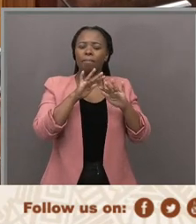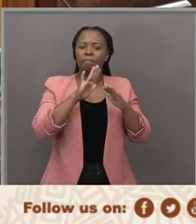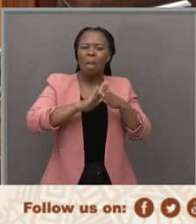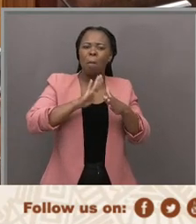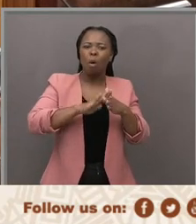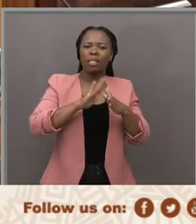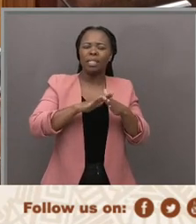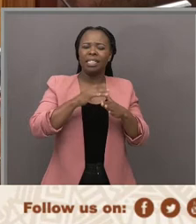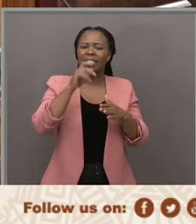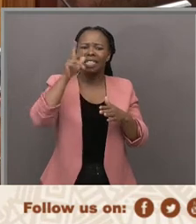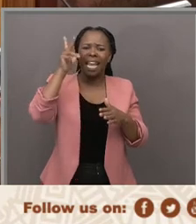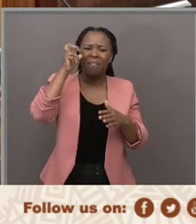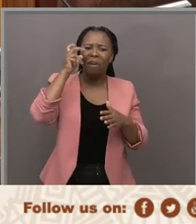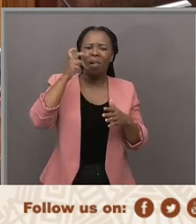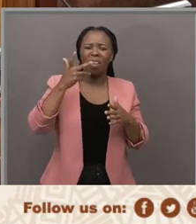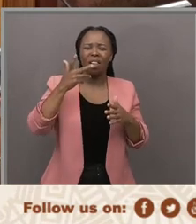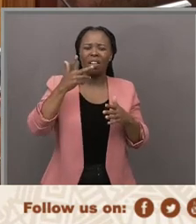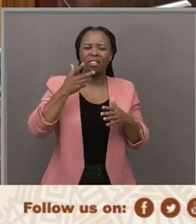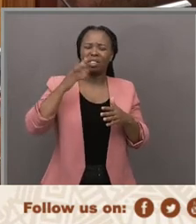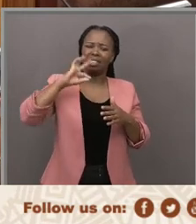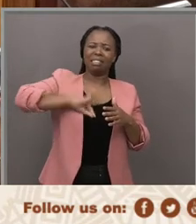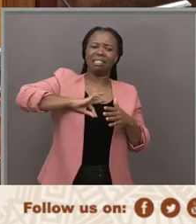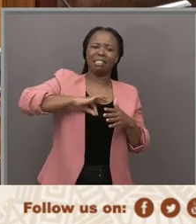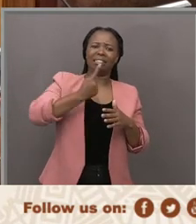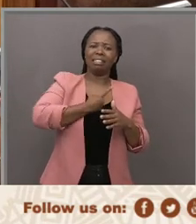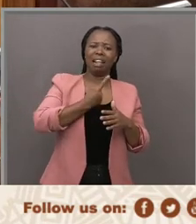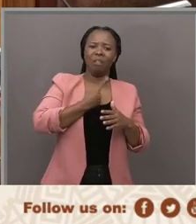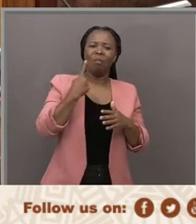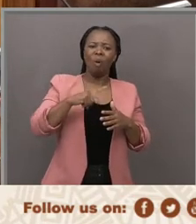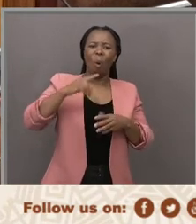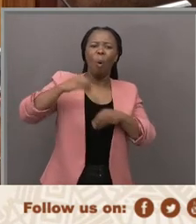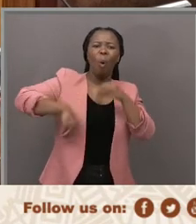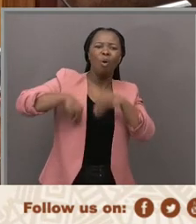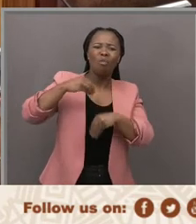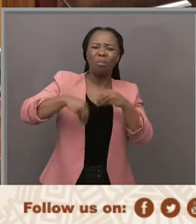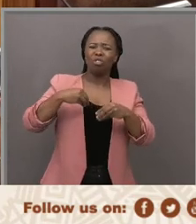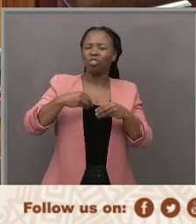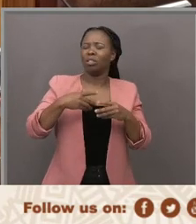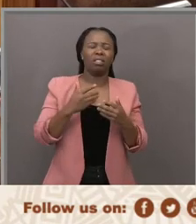purposes, for the rogue and the corrupt. And it is for this